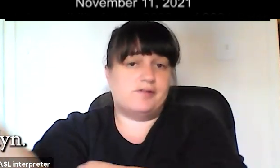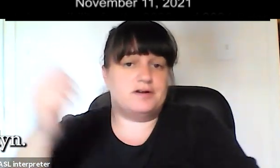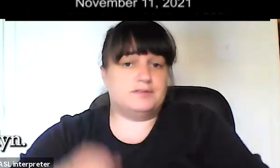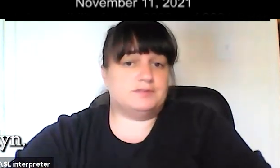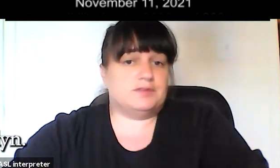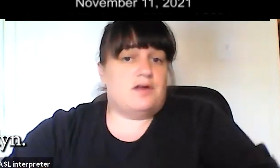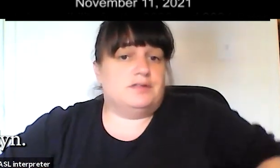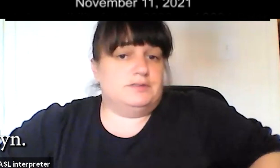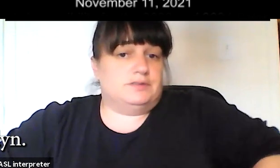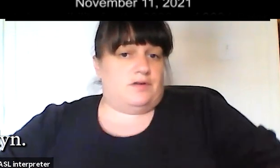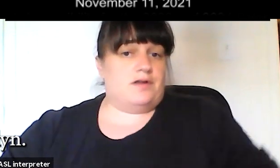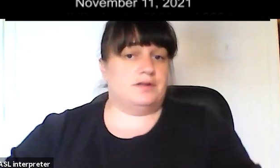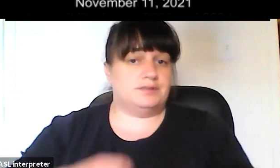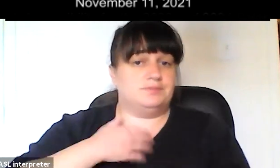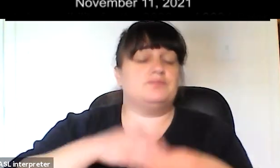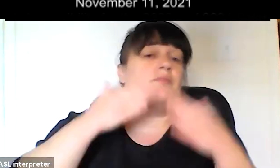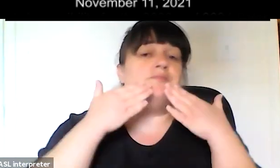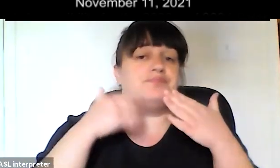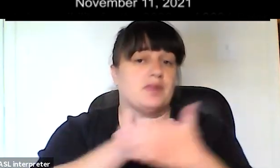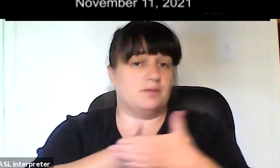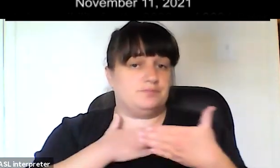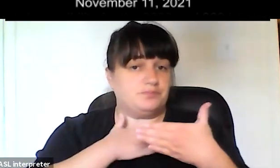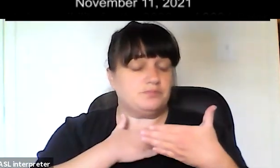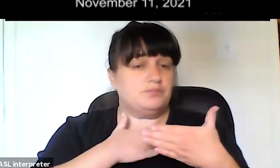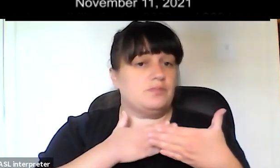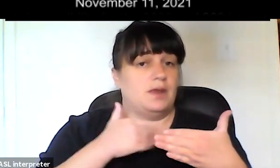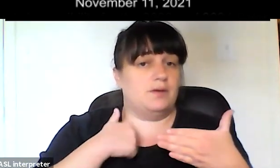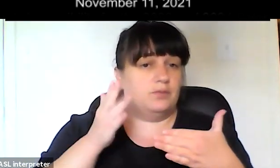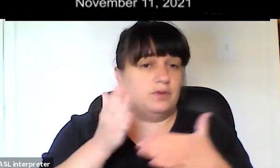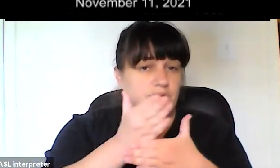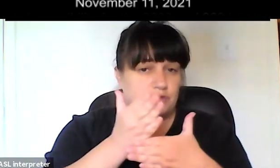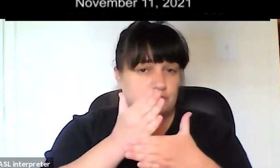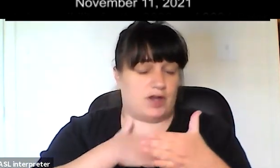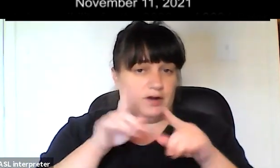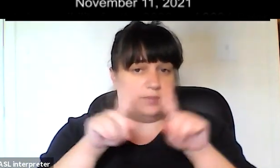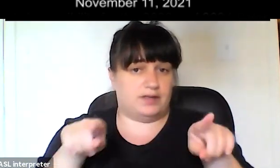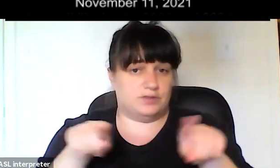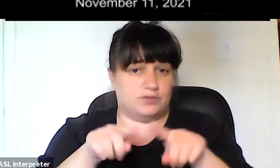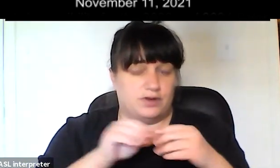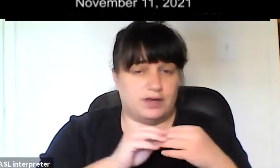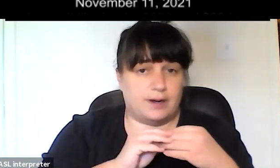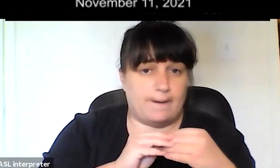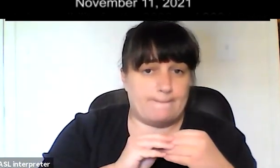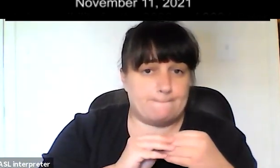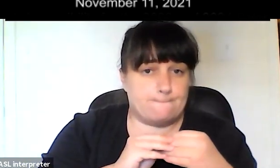Wonderful. Thank you so much, Caitlin. I really appreciate it. Let me just share my screen.